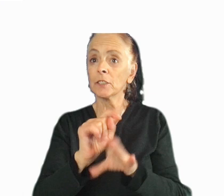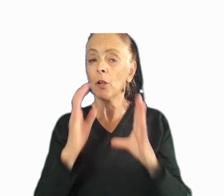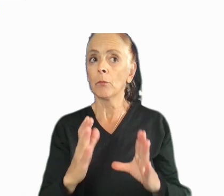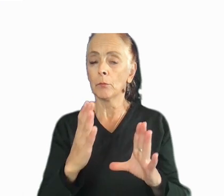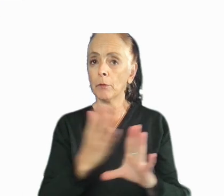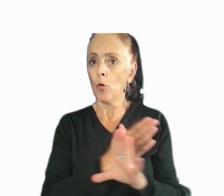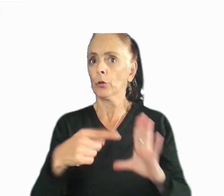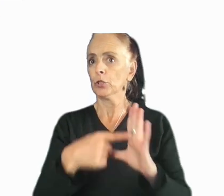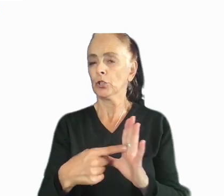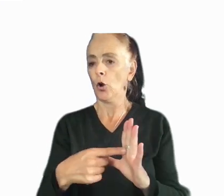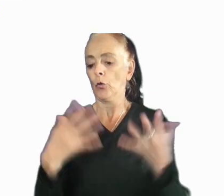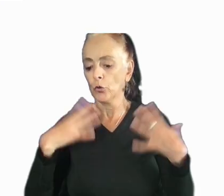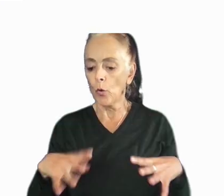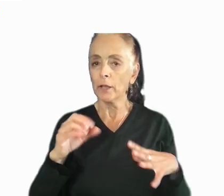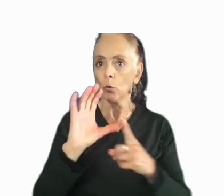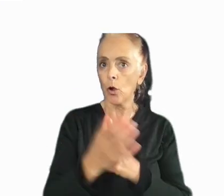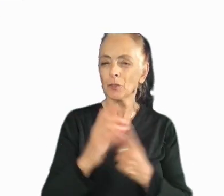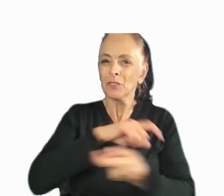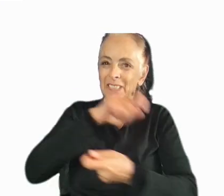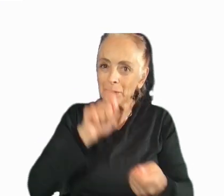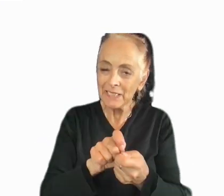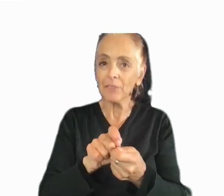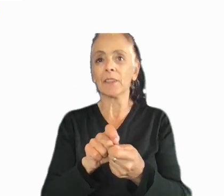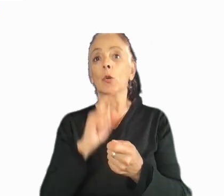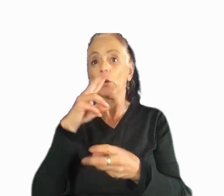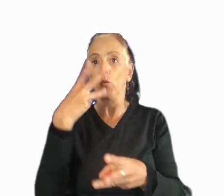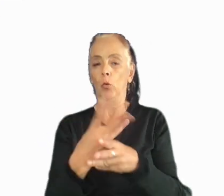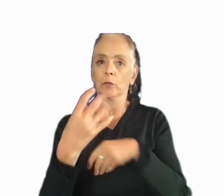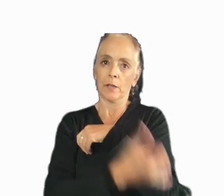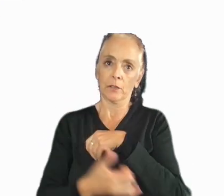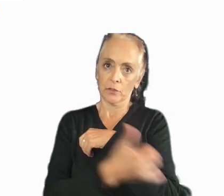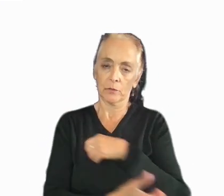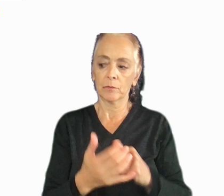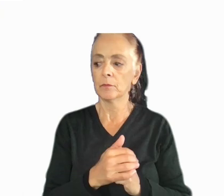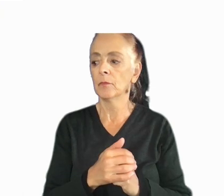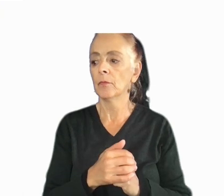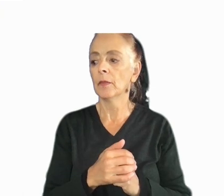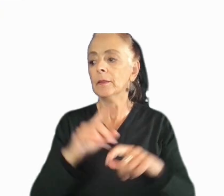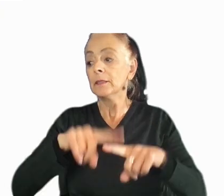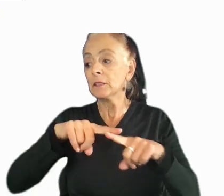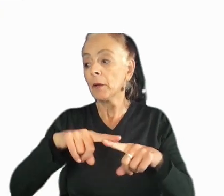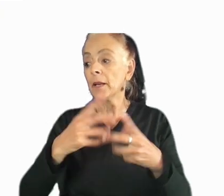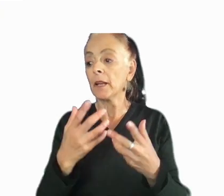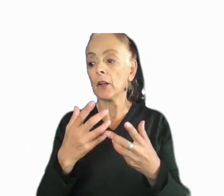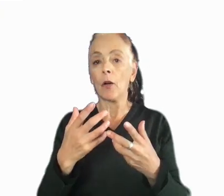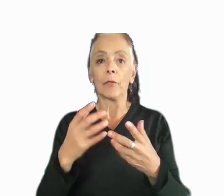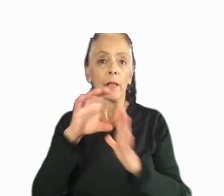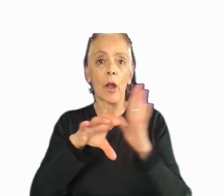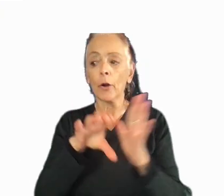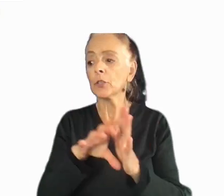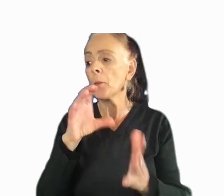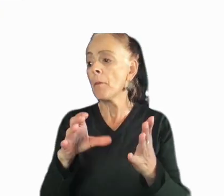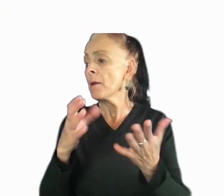dress or culture of a specific real-world nation. Depending on the context of the character, the hijab may be a